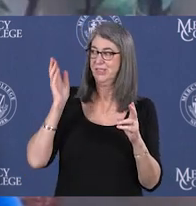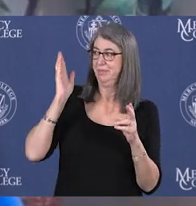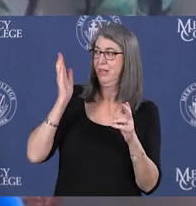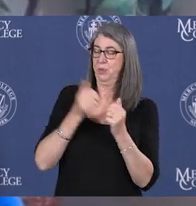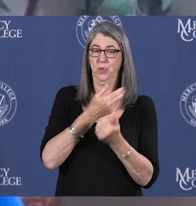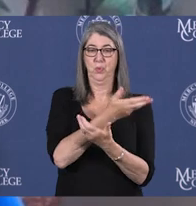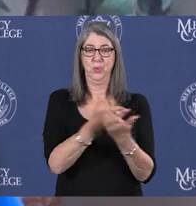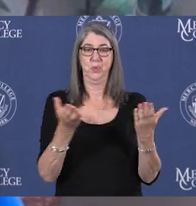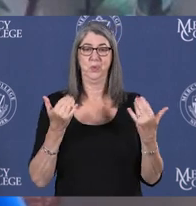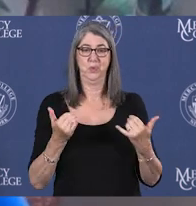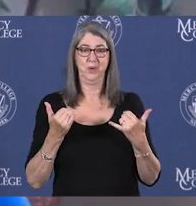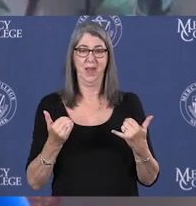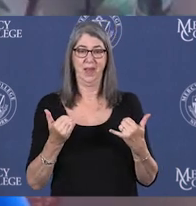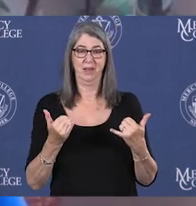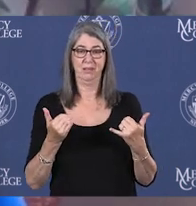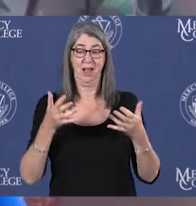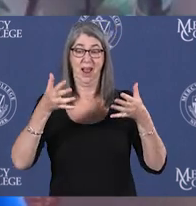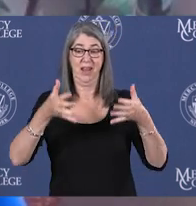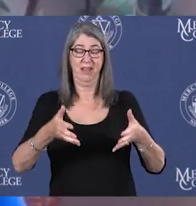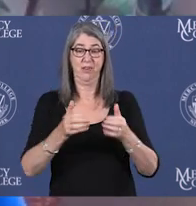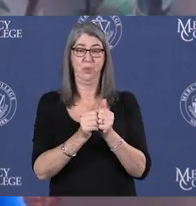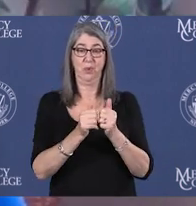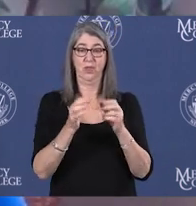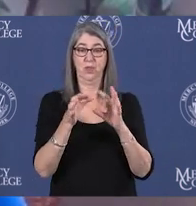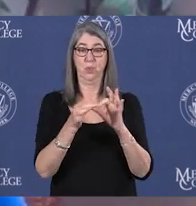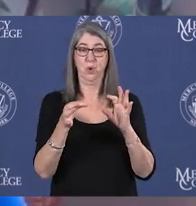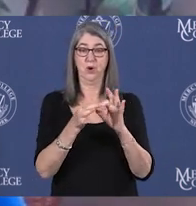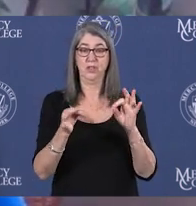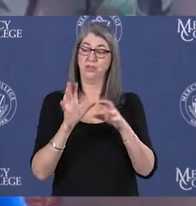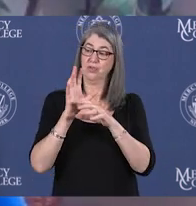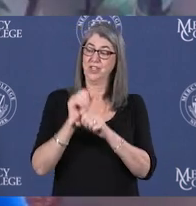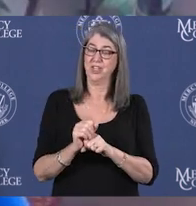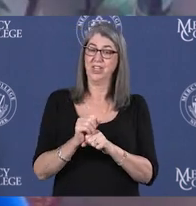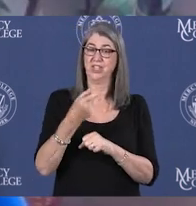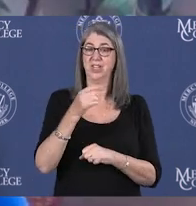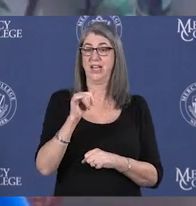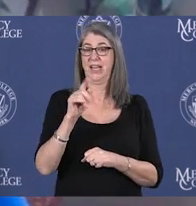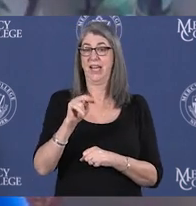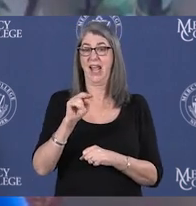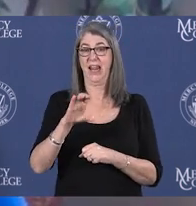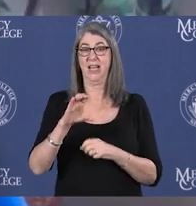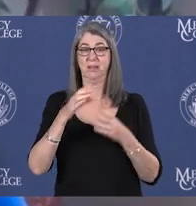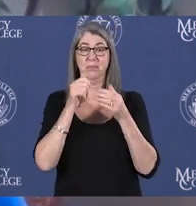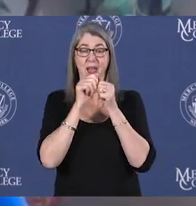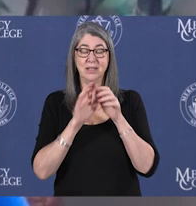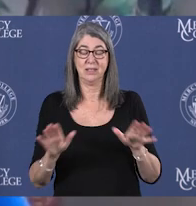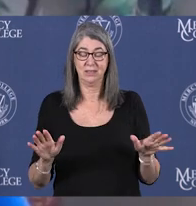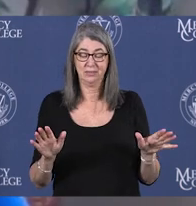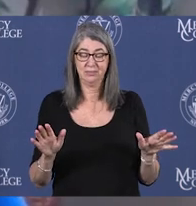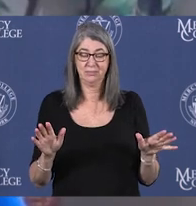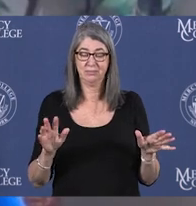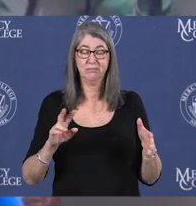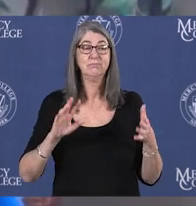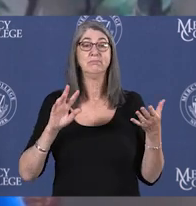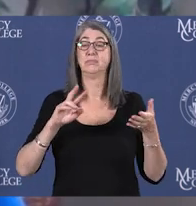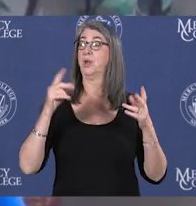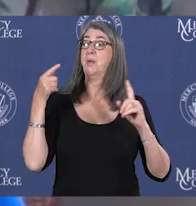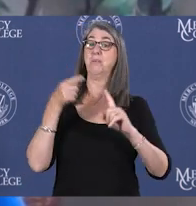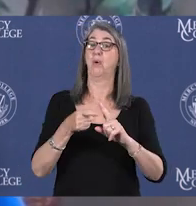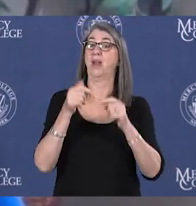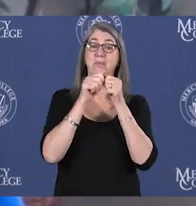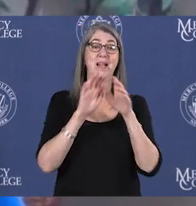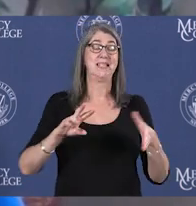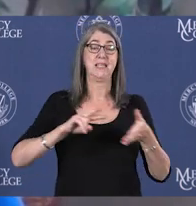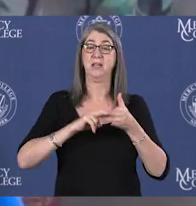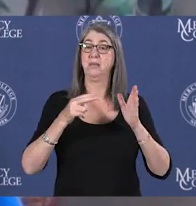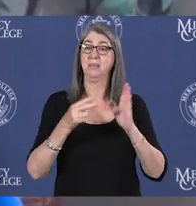you today. I leave you with the words of a traditional Gaelic blessing. May the road rise